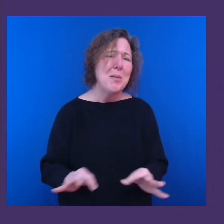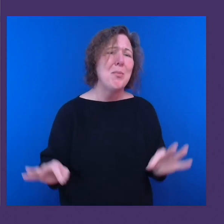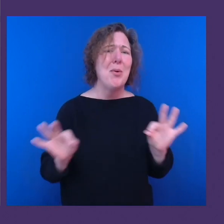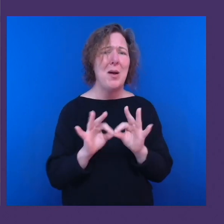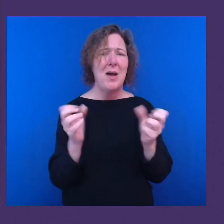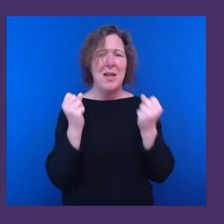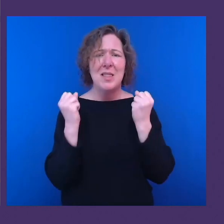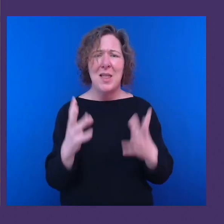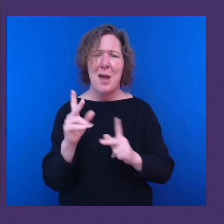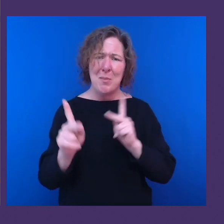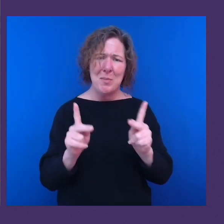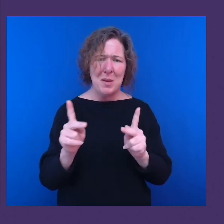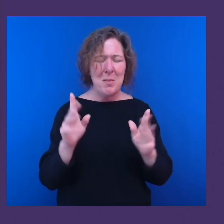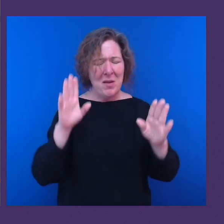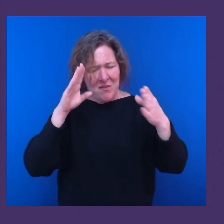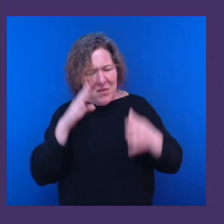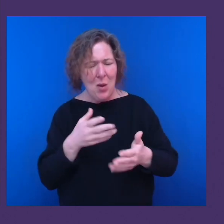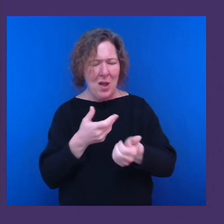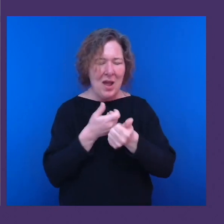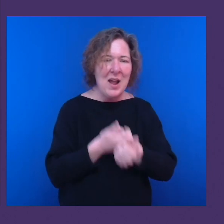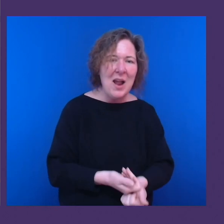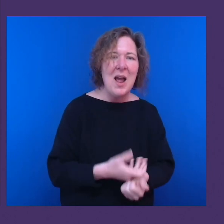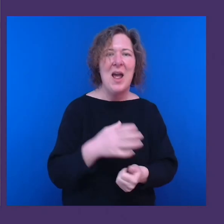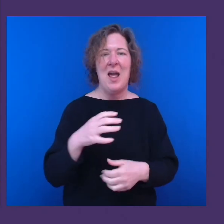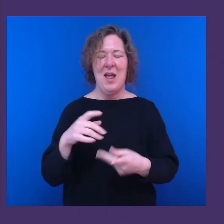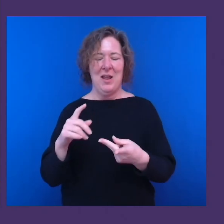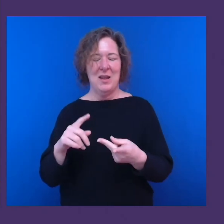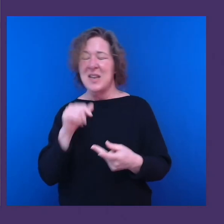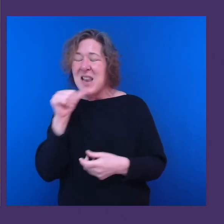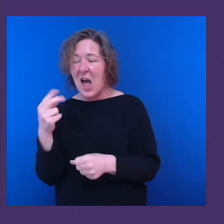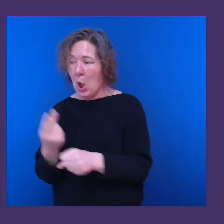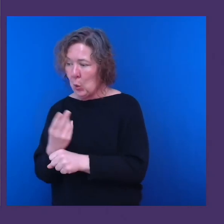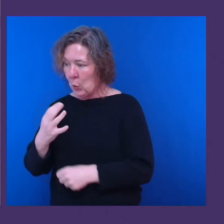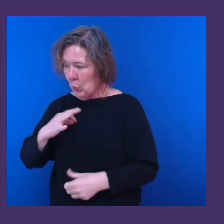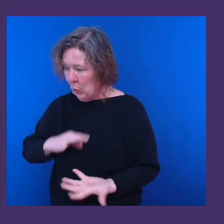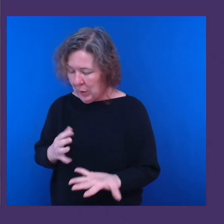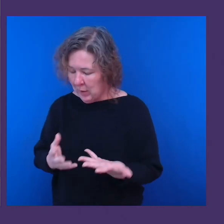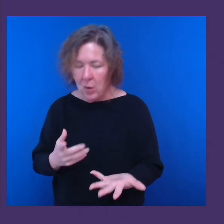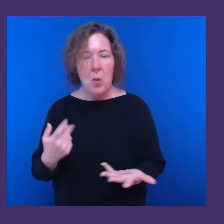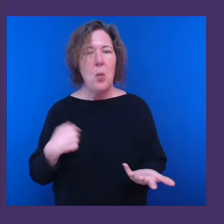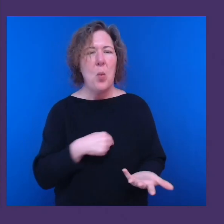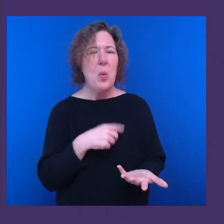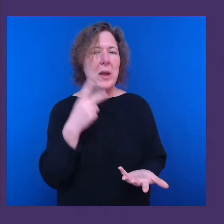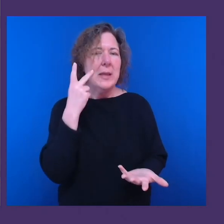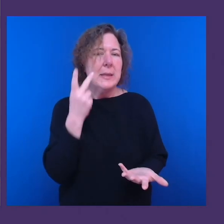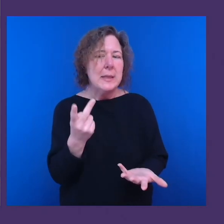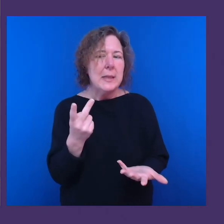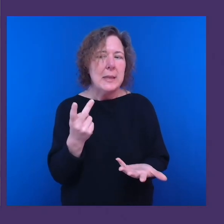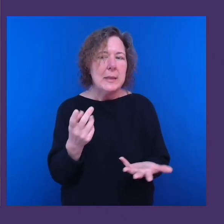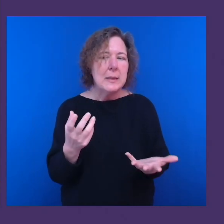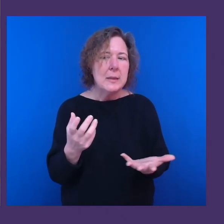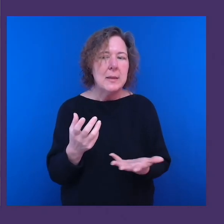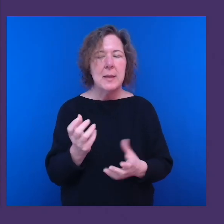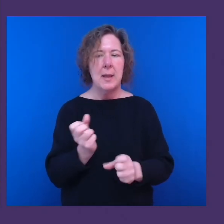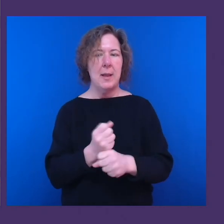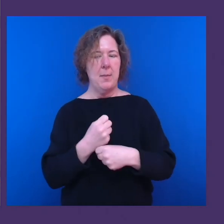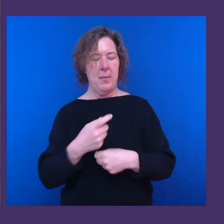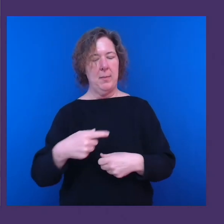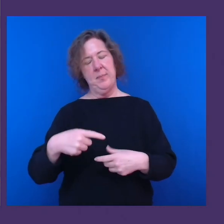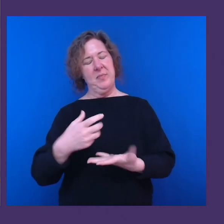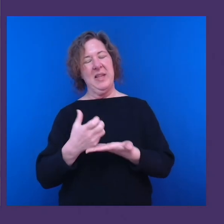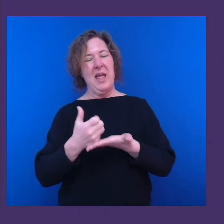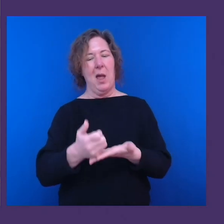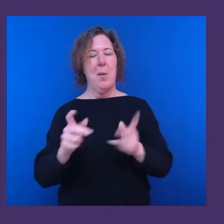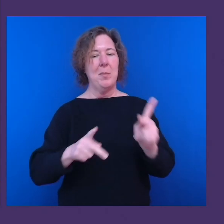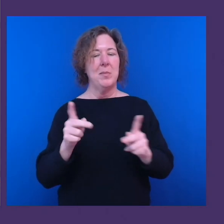focused on compliance and not usability. So what have we seen to get people to make this a business priority within your